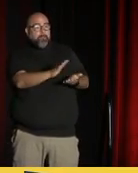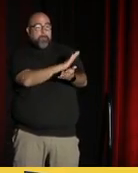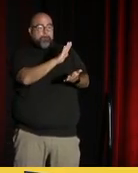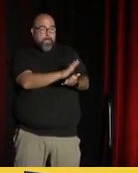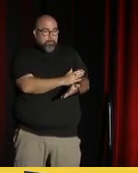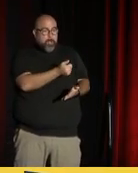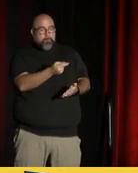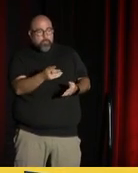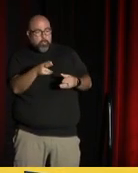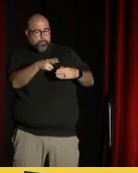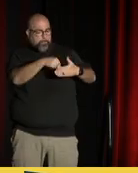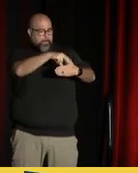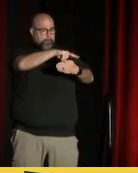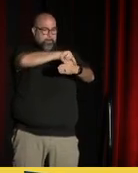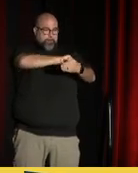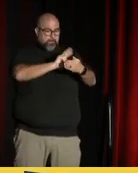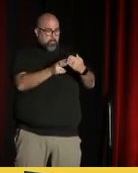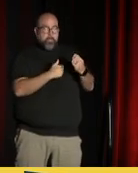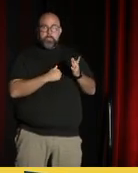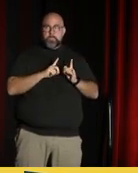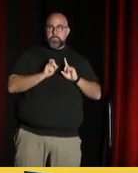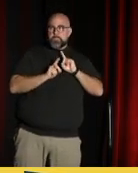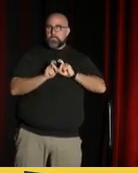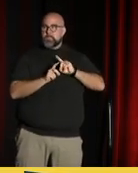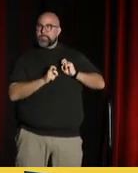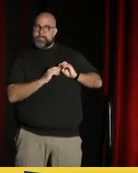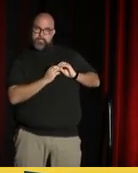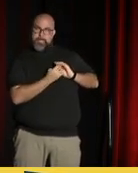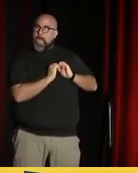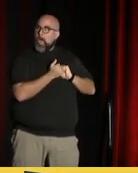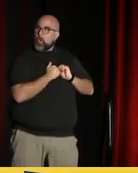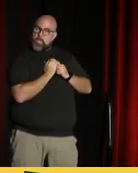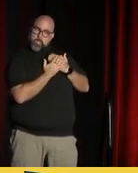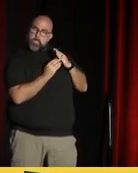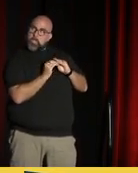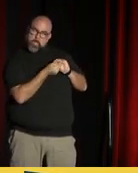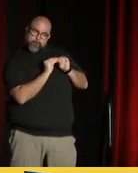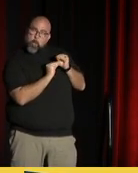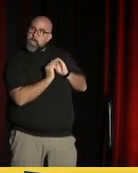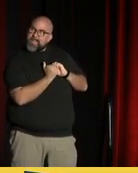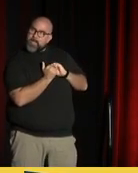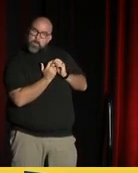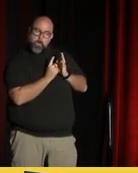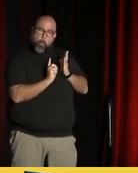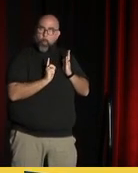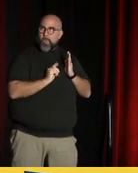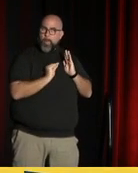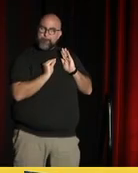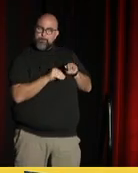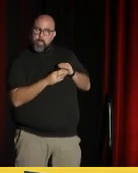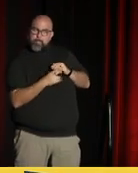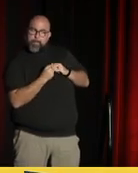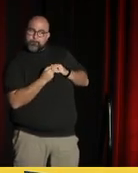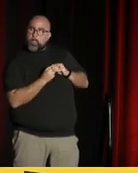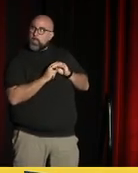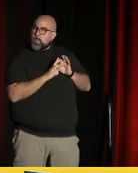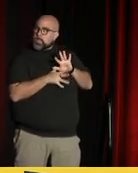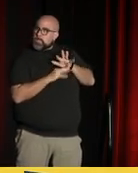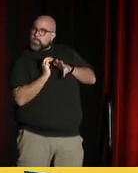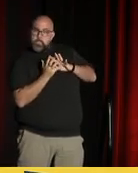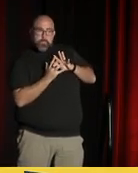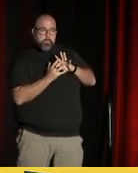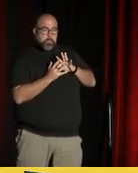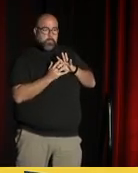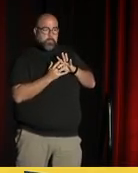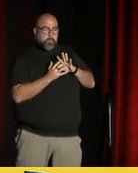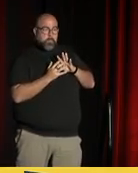and a couple of paper clips, and he started asking me questions. How do I fold the paper? Where do I put the paper clips? And when he